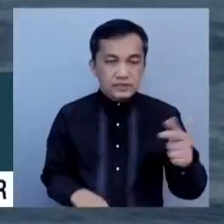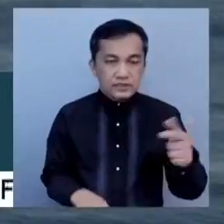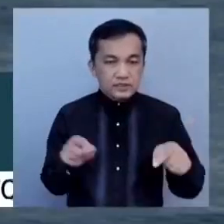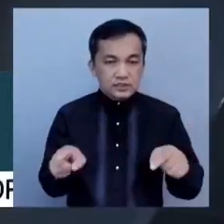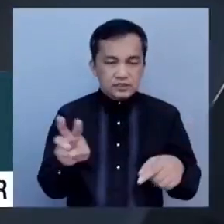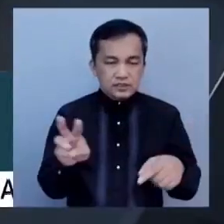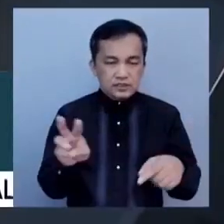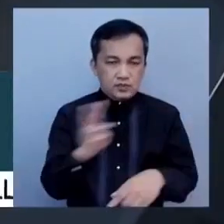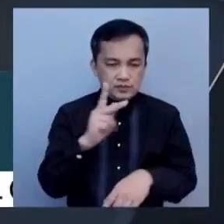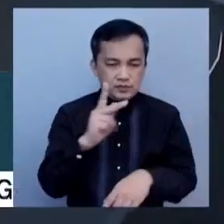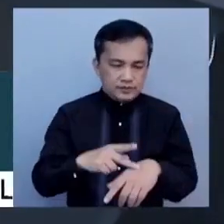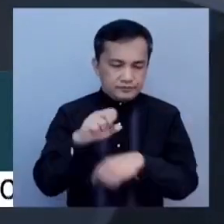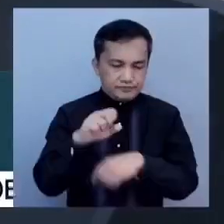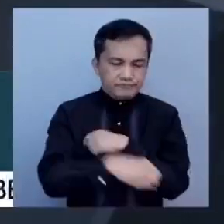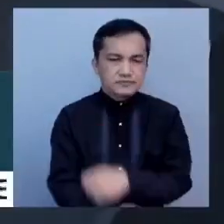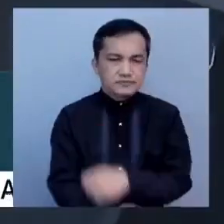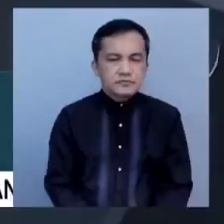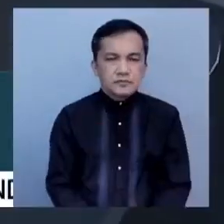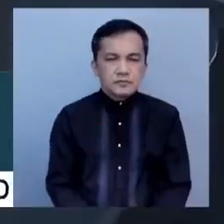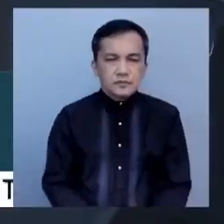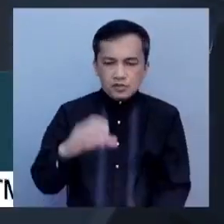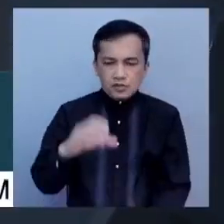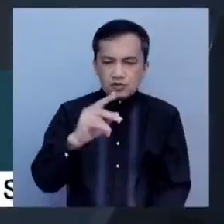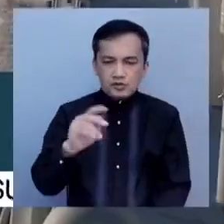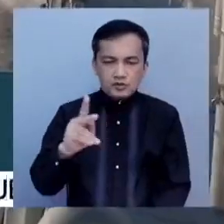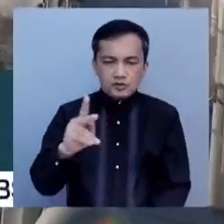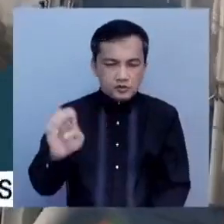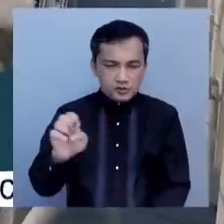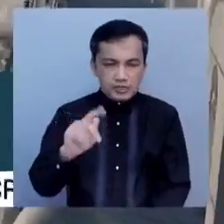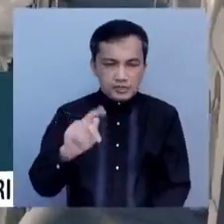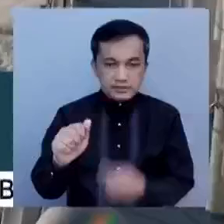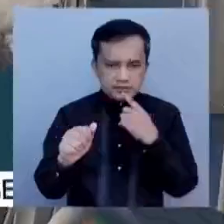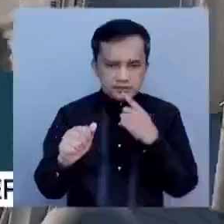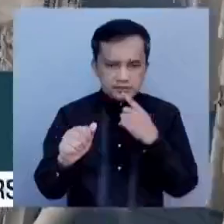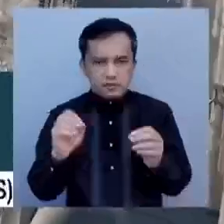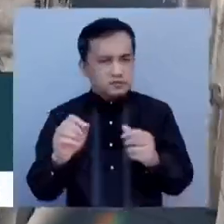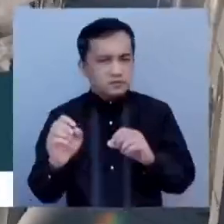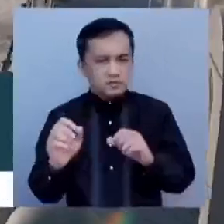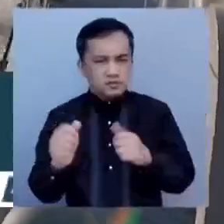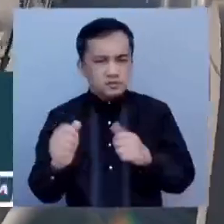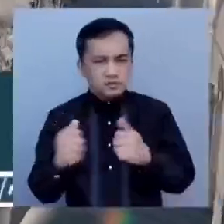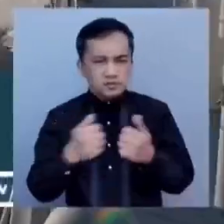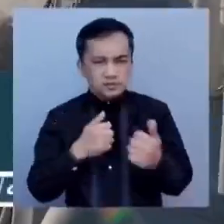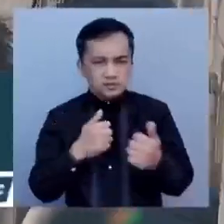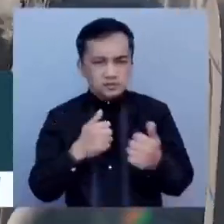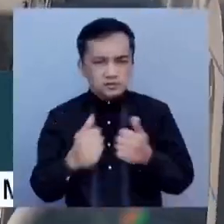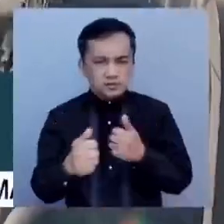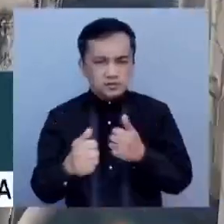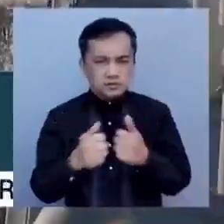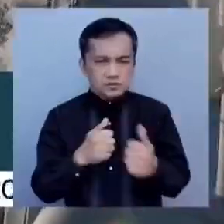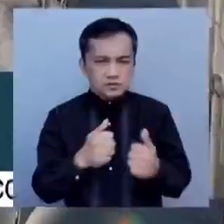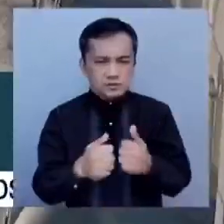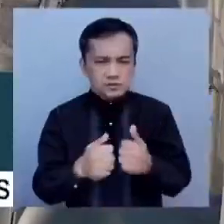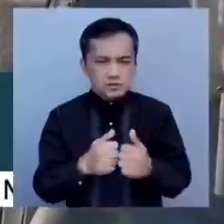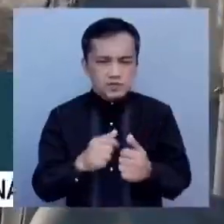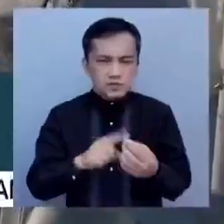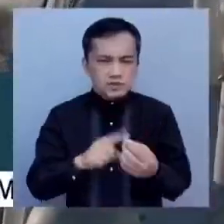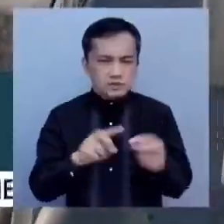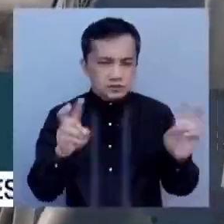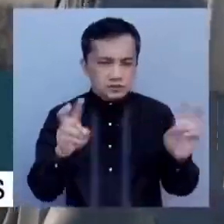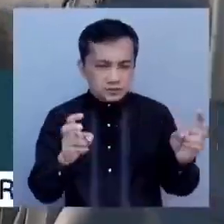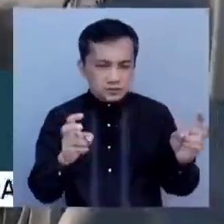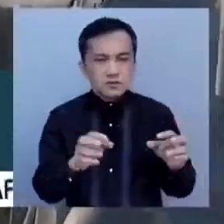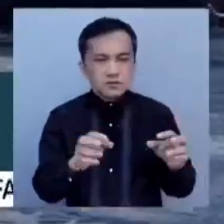Commodore Jay Tariela says at this point, there should be no competition in terms of narrative, adding the public should not fall for